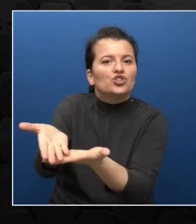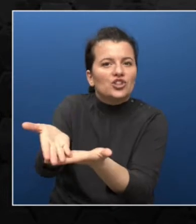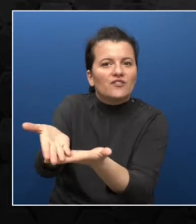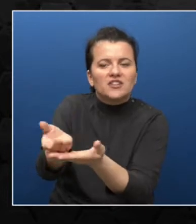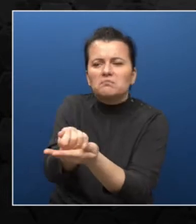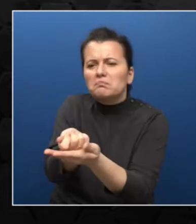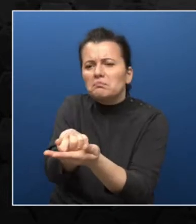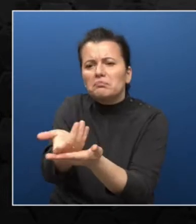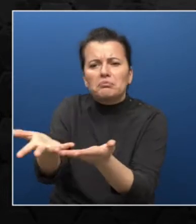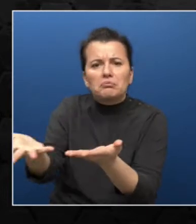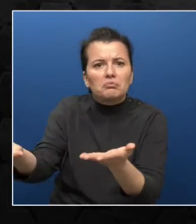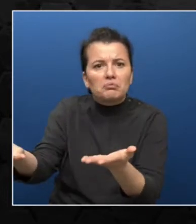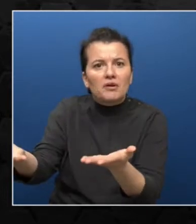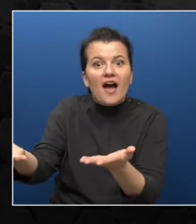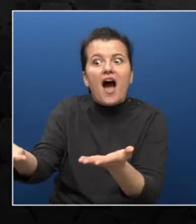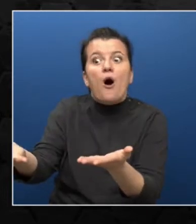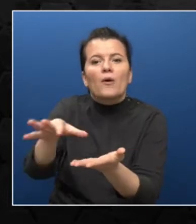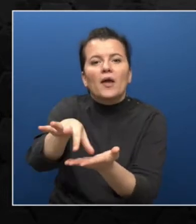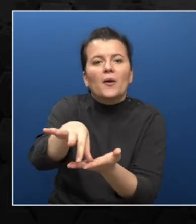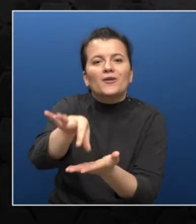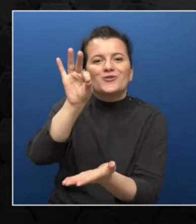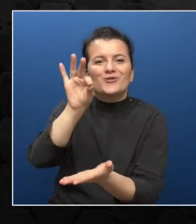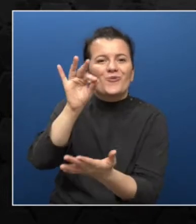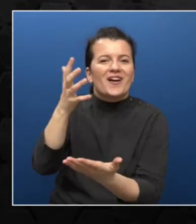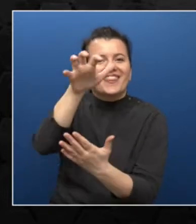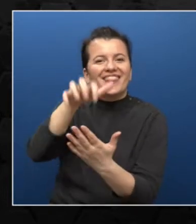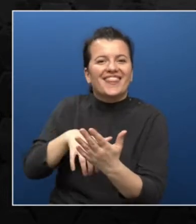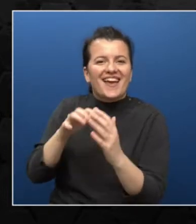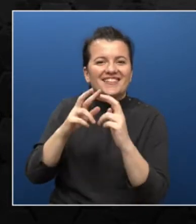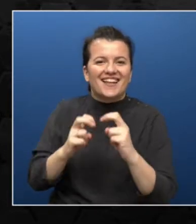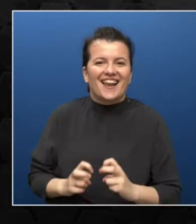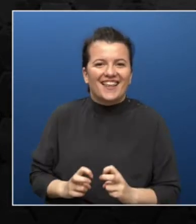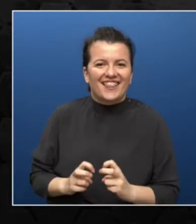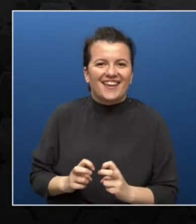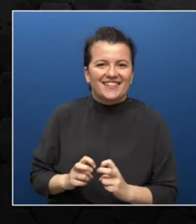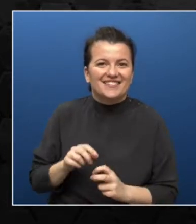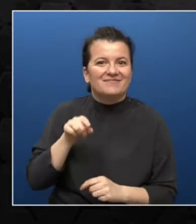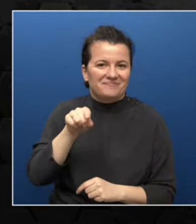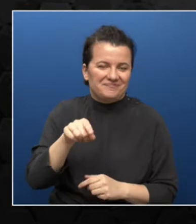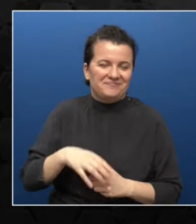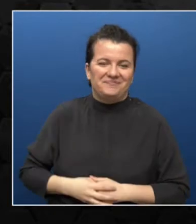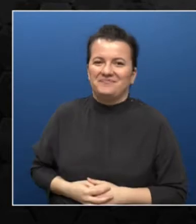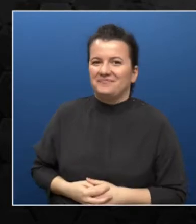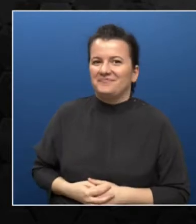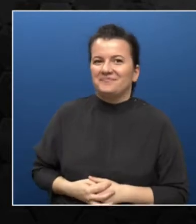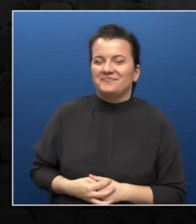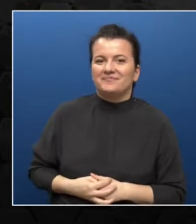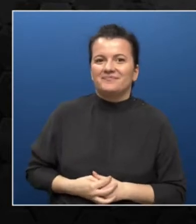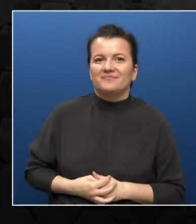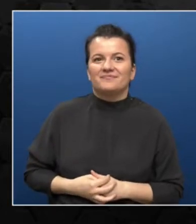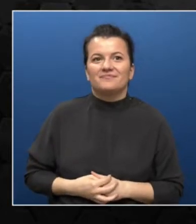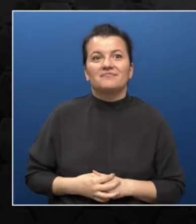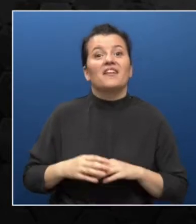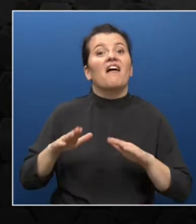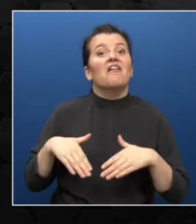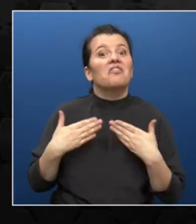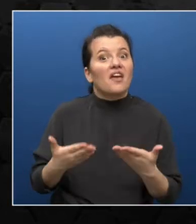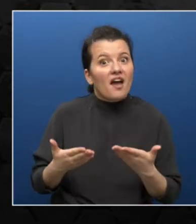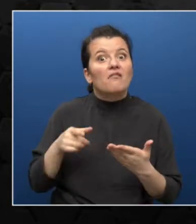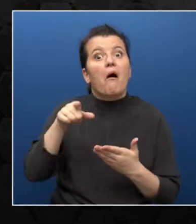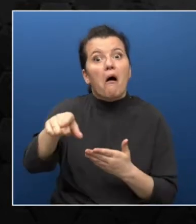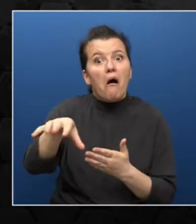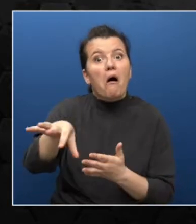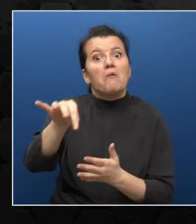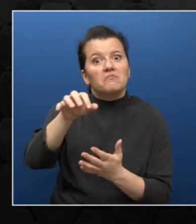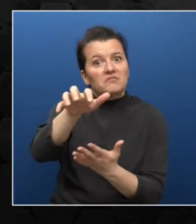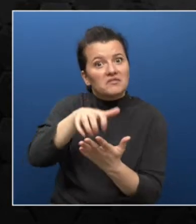talking about specifically the text analytics services in here. Also, we're going to tell you about how you can start